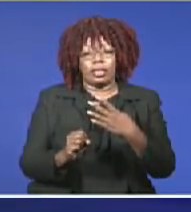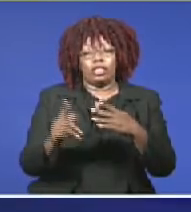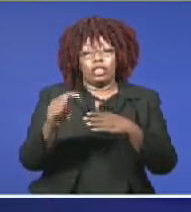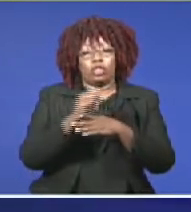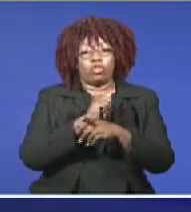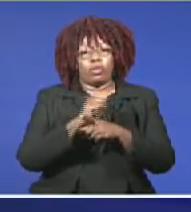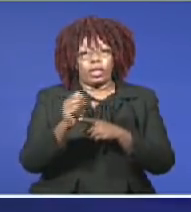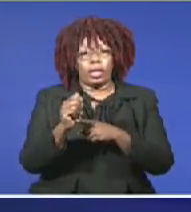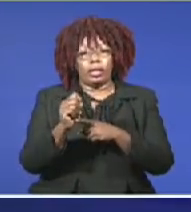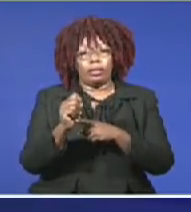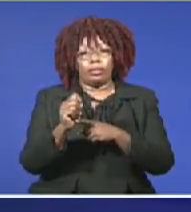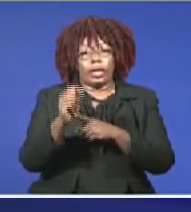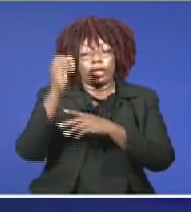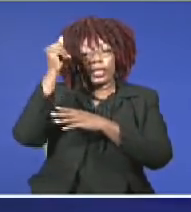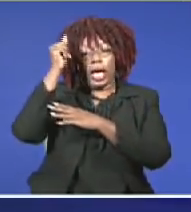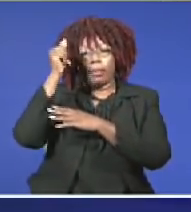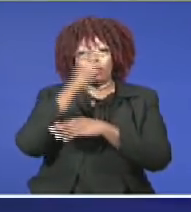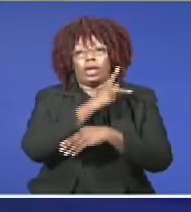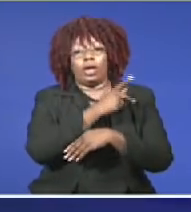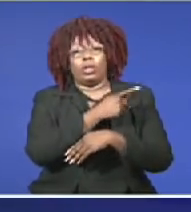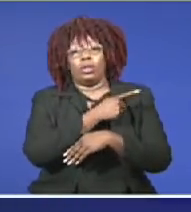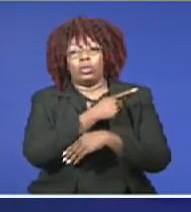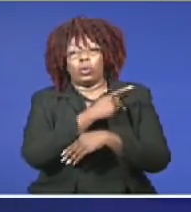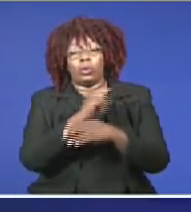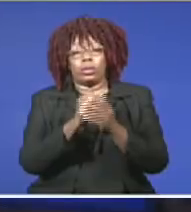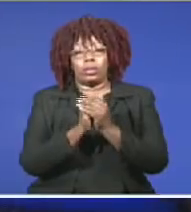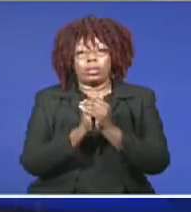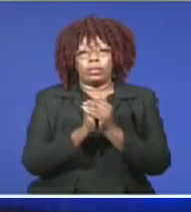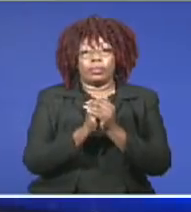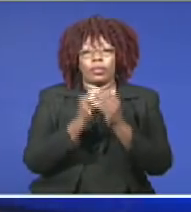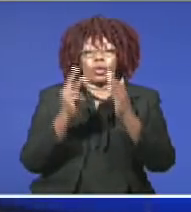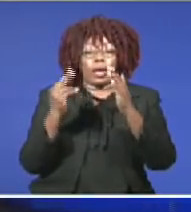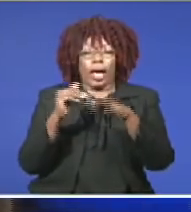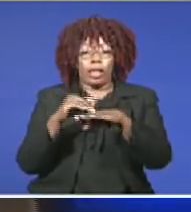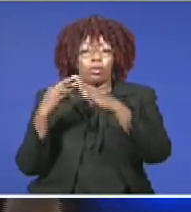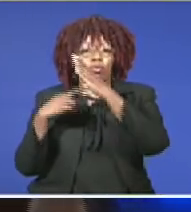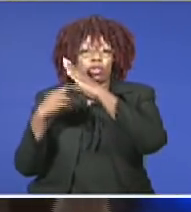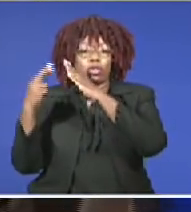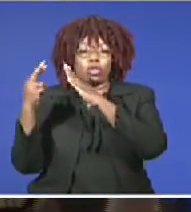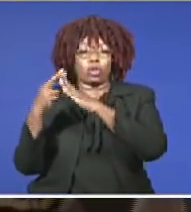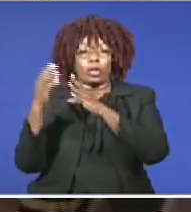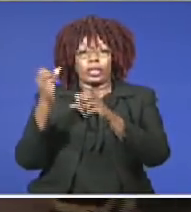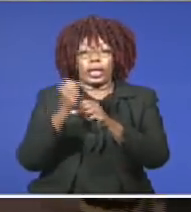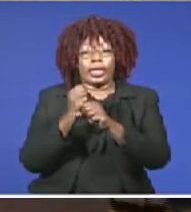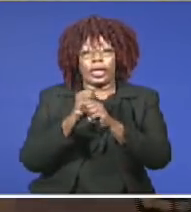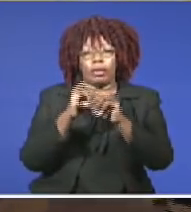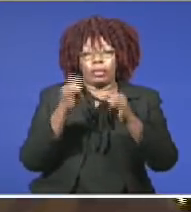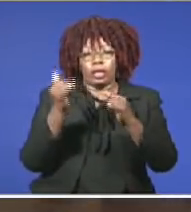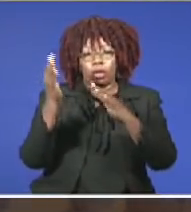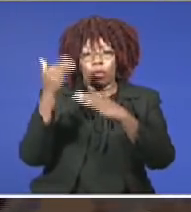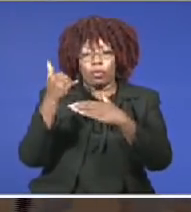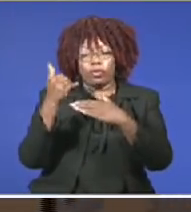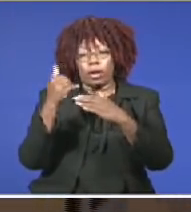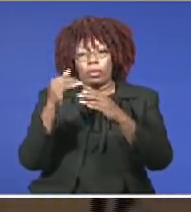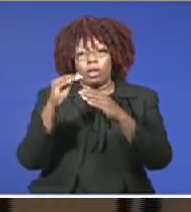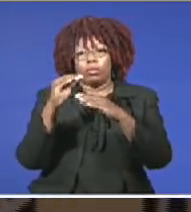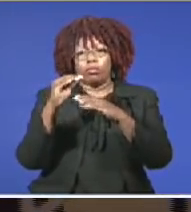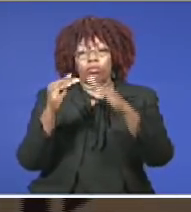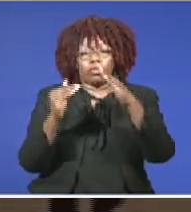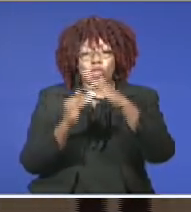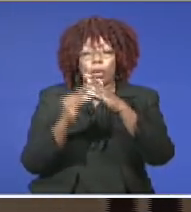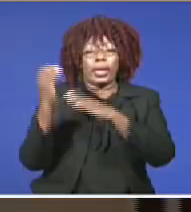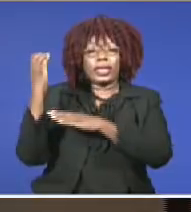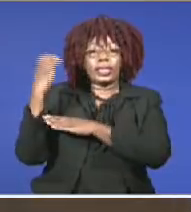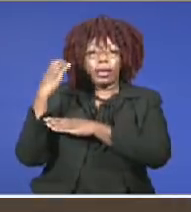with a play-by-play breakdown. Mega Resort getting some major praise as it plays host to some top executives of a